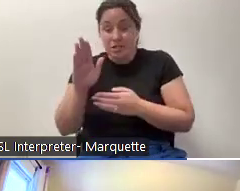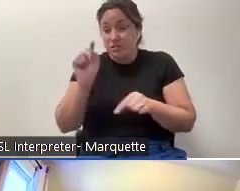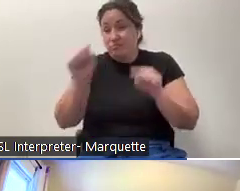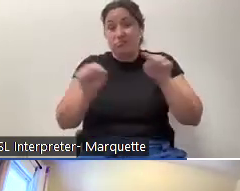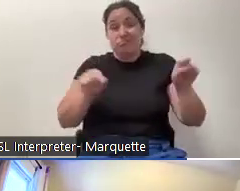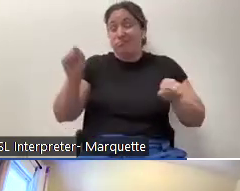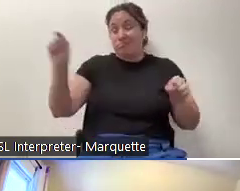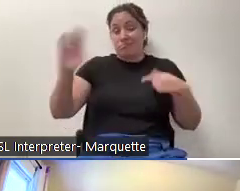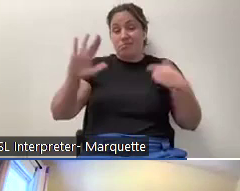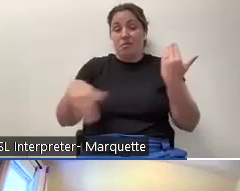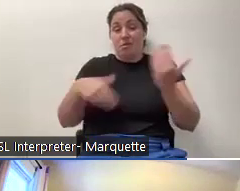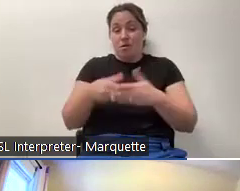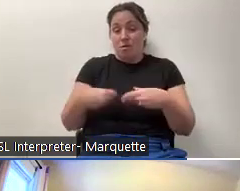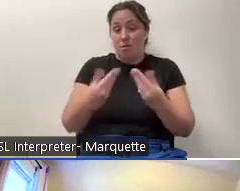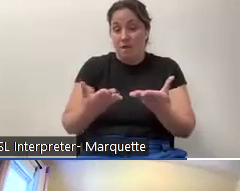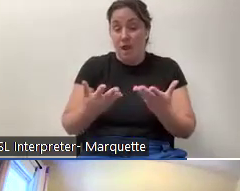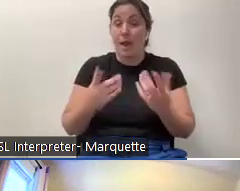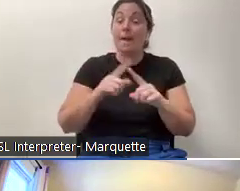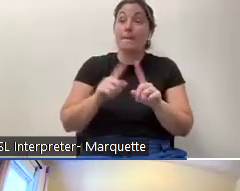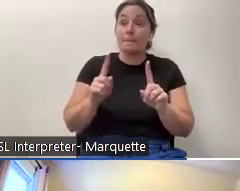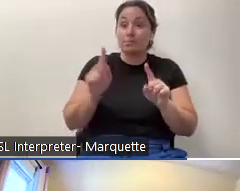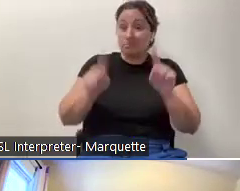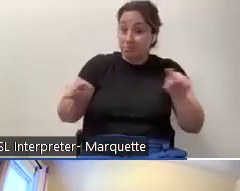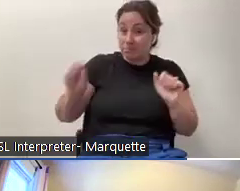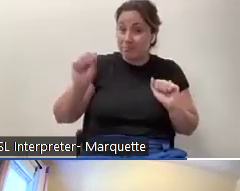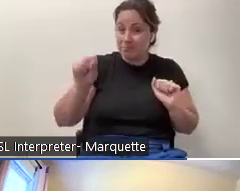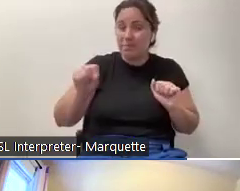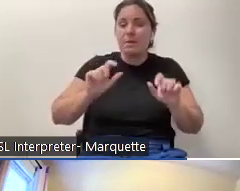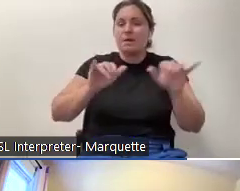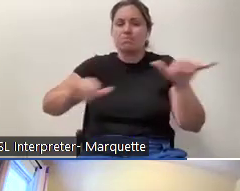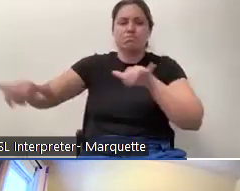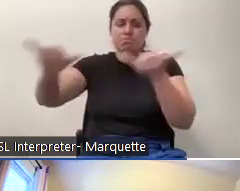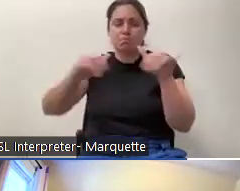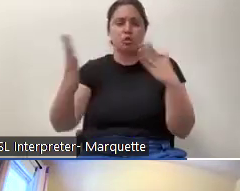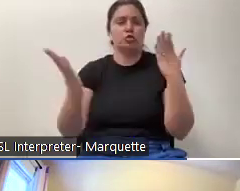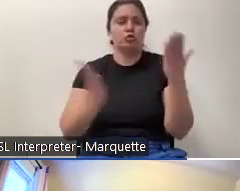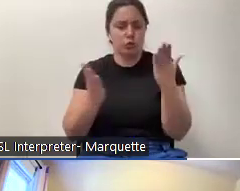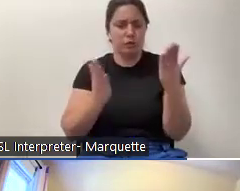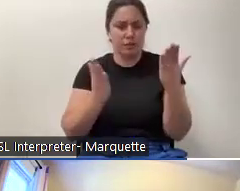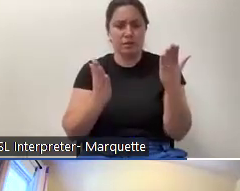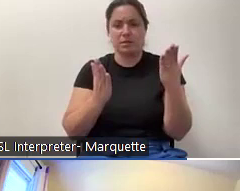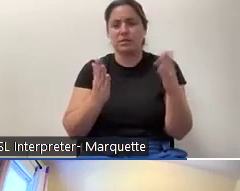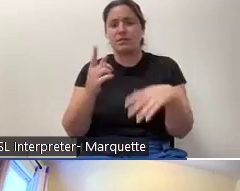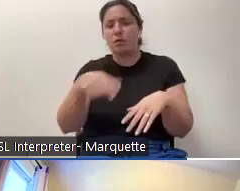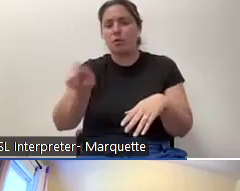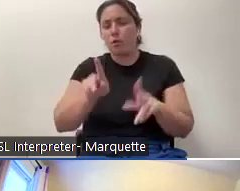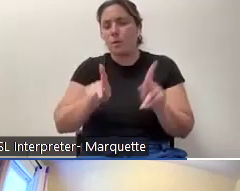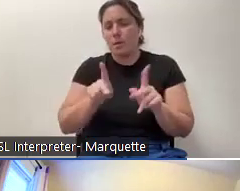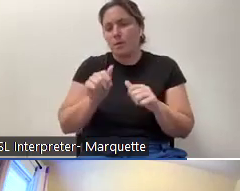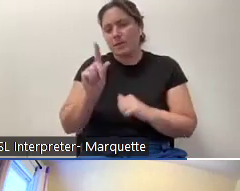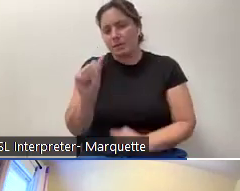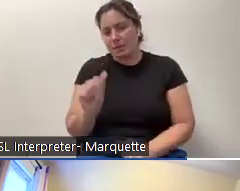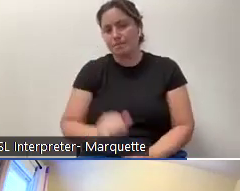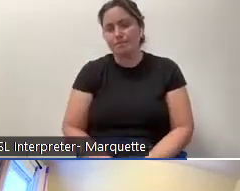But one thing that they all have in common is the services that they can provide to job seekers with disabilities.